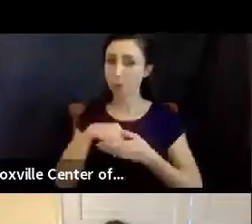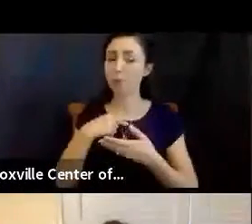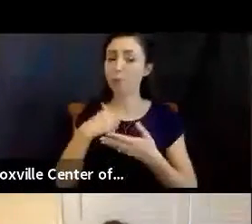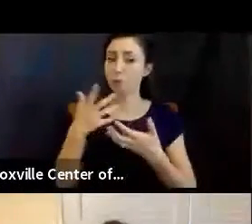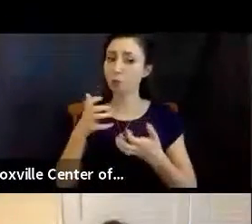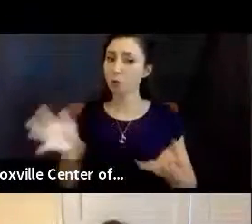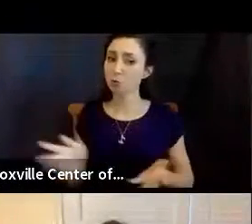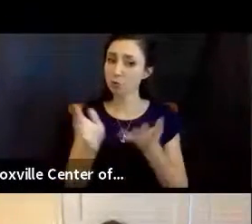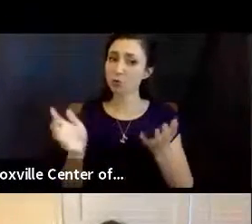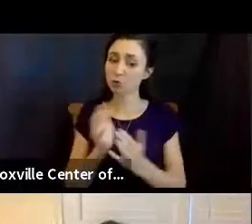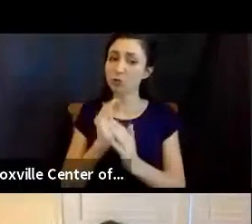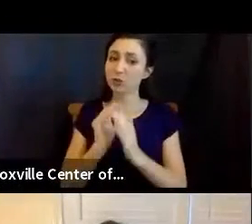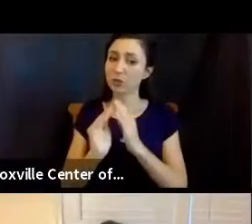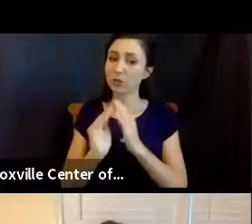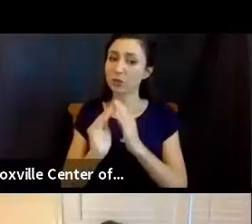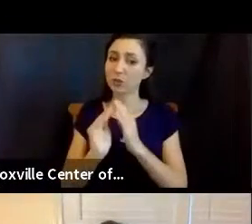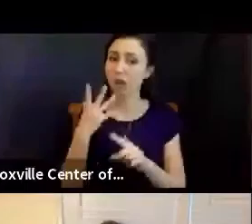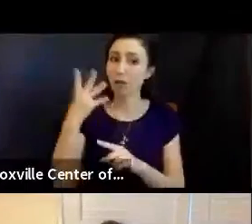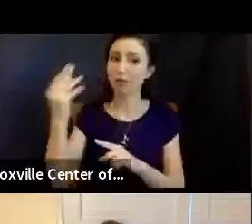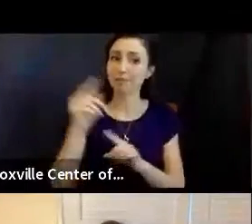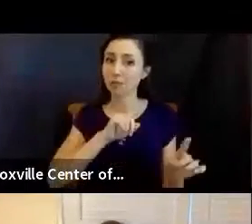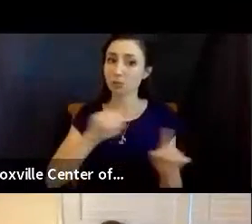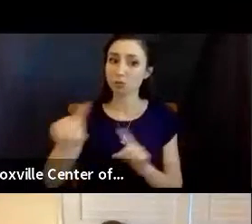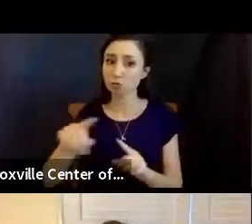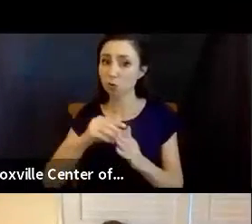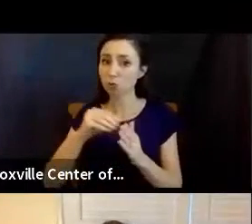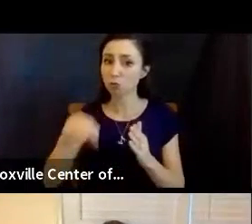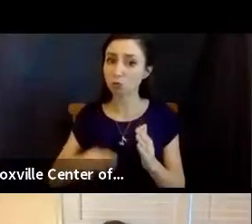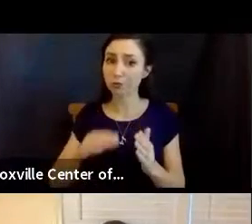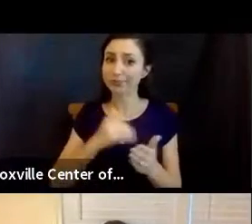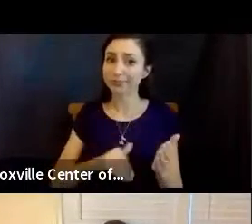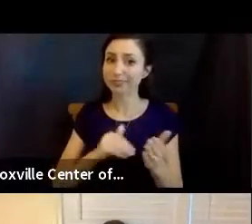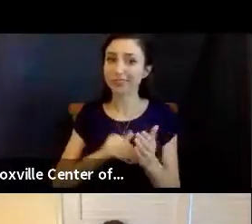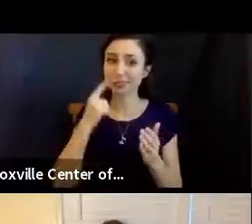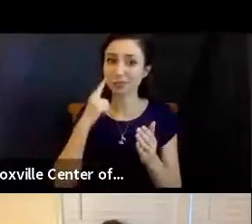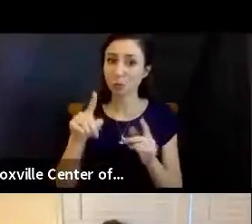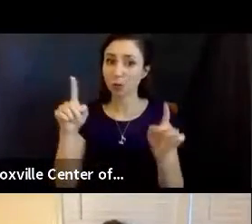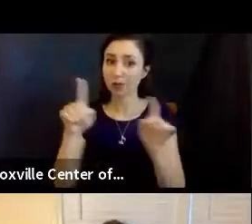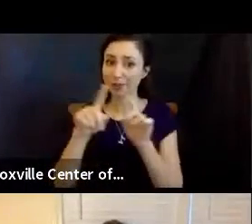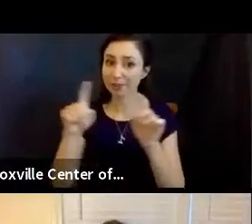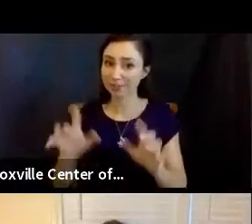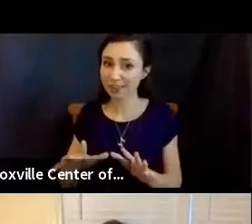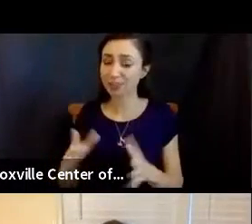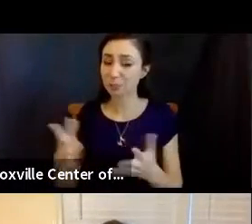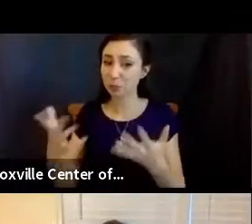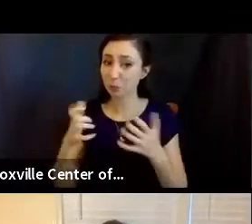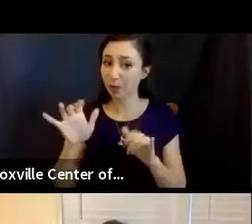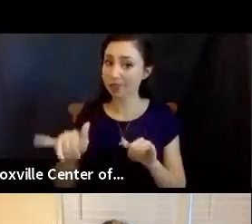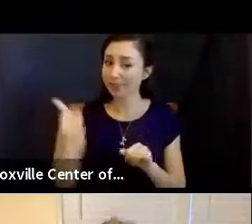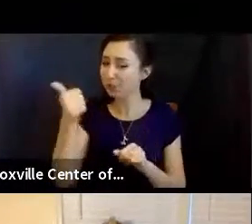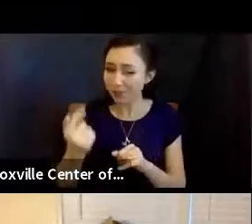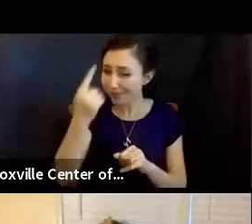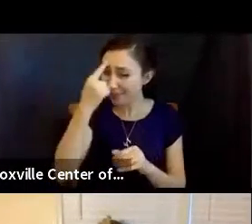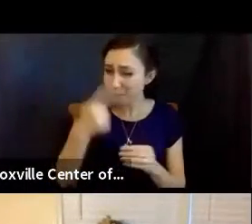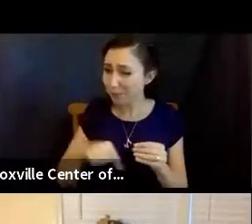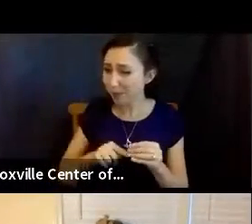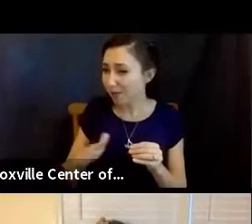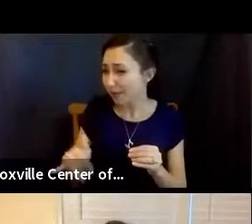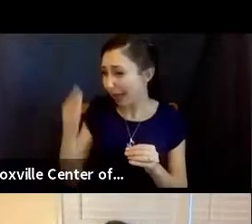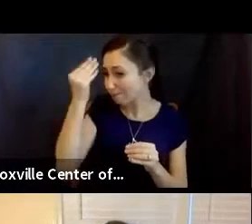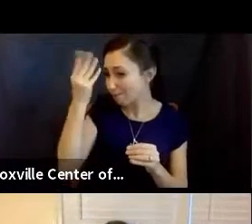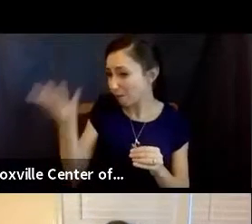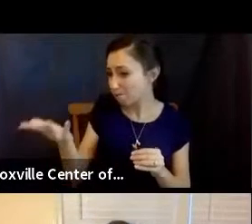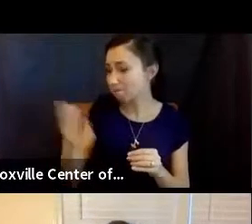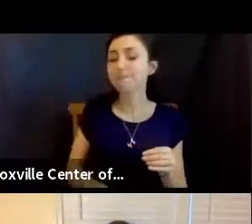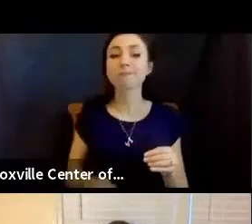the community to get out there and come into the student center and health center and get tested. But any thoughts? Well, you know,